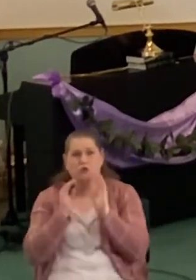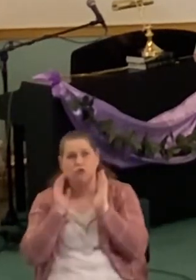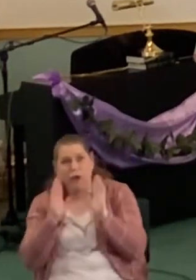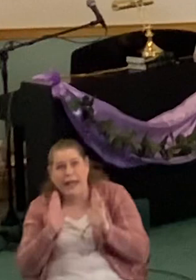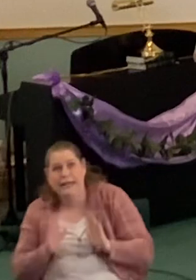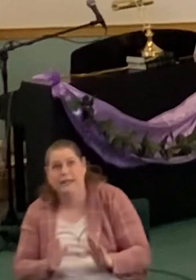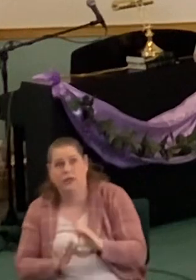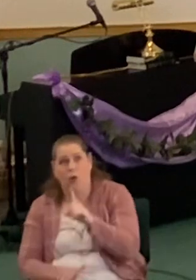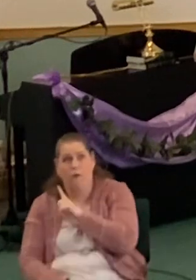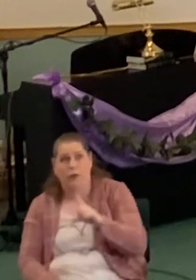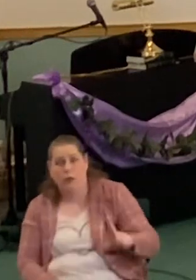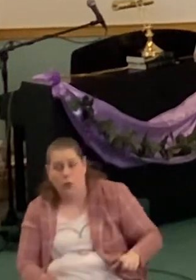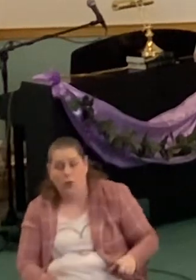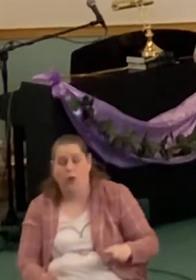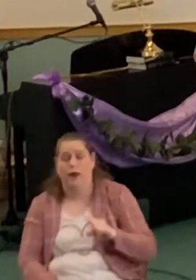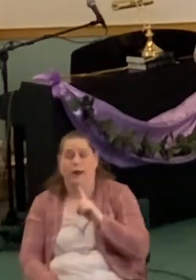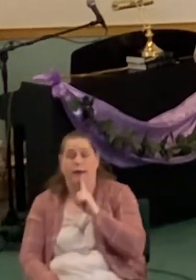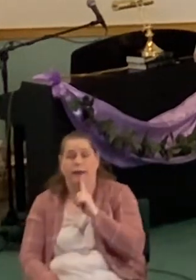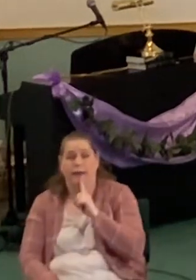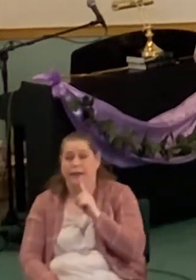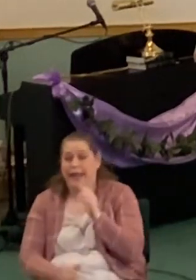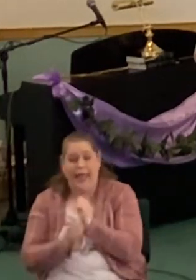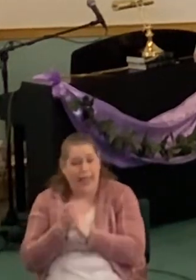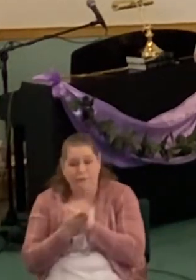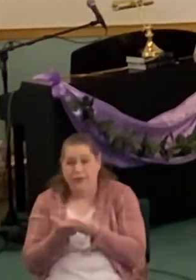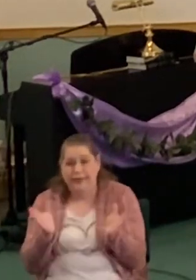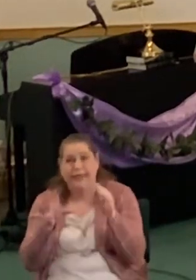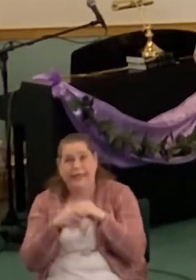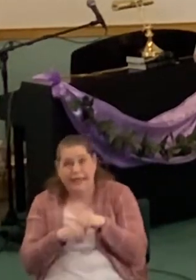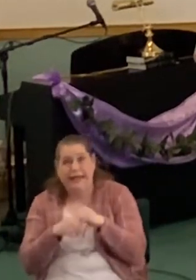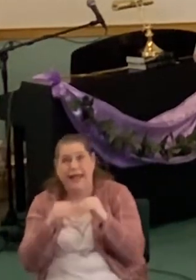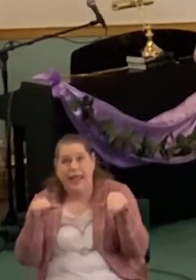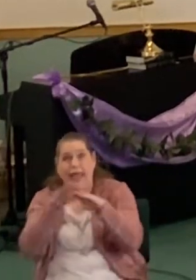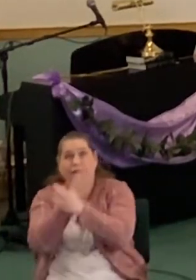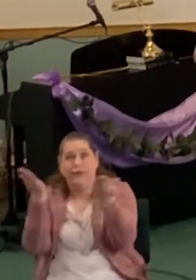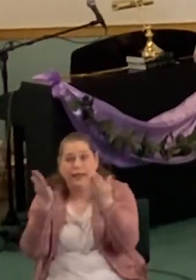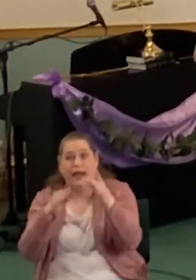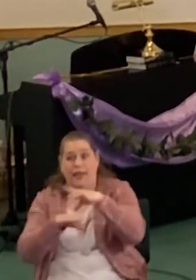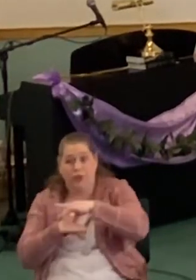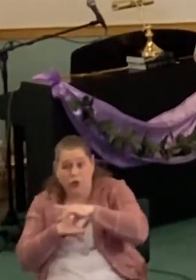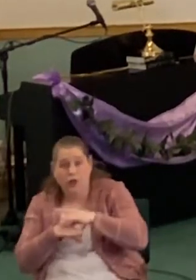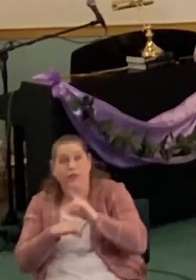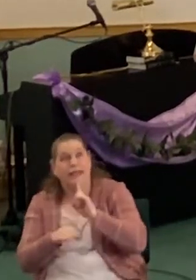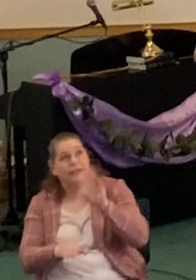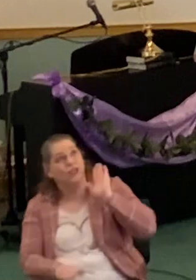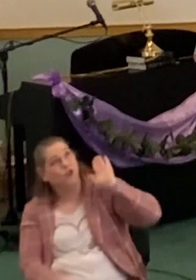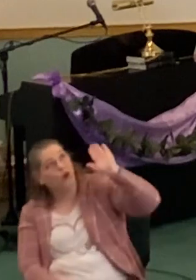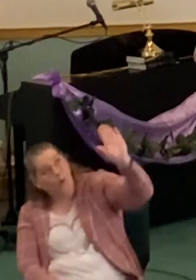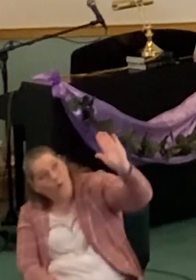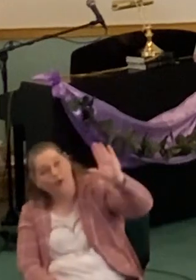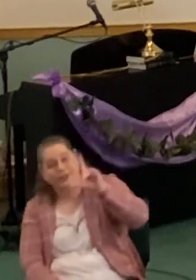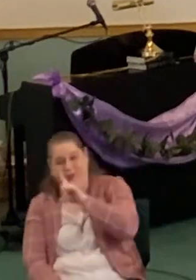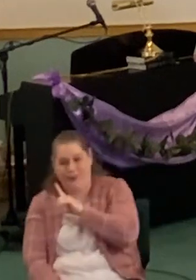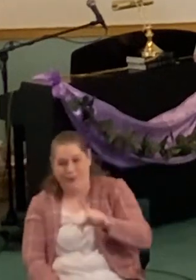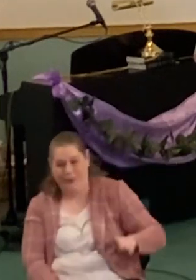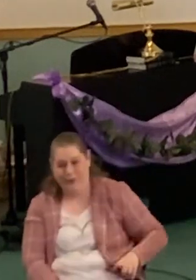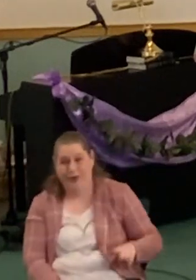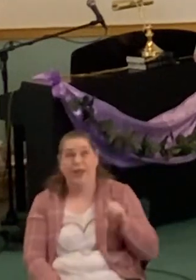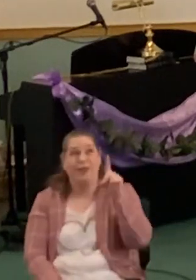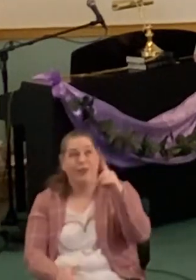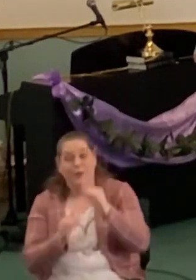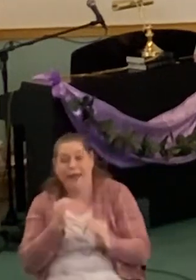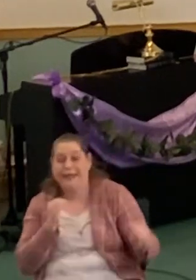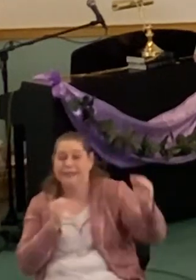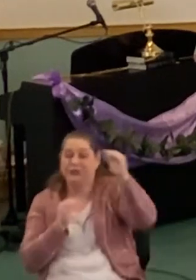and the majesty. Indeed, everything is in the heavens and in the earth is yours, O Lord, and you exalt